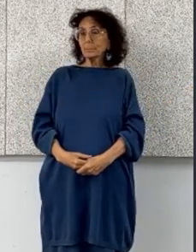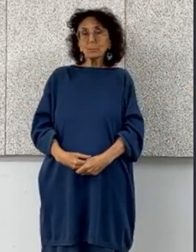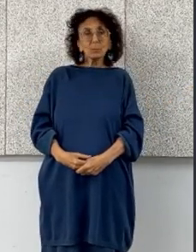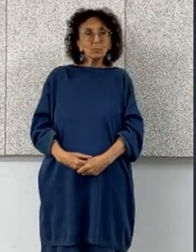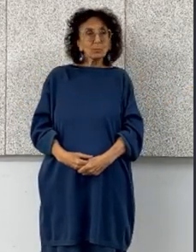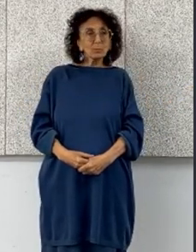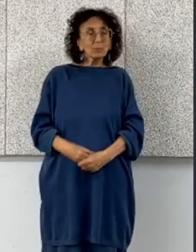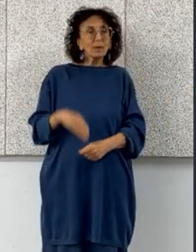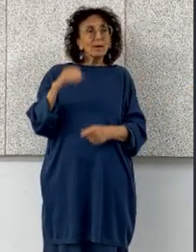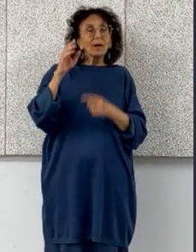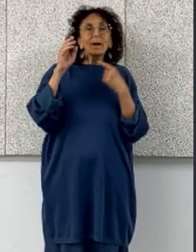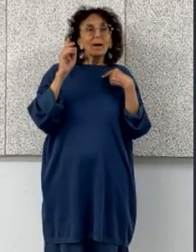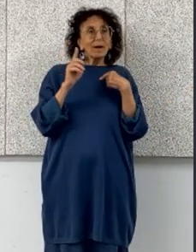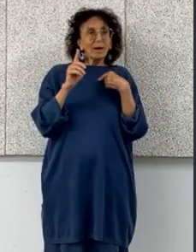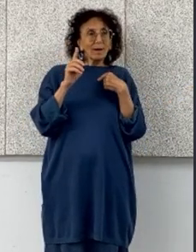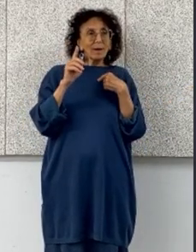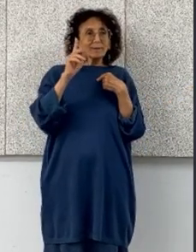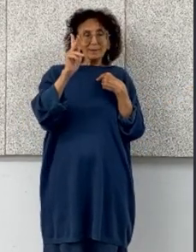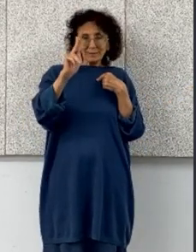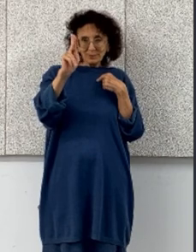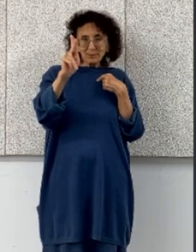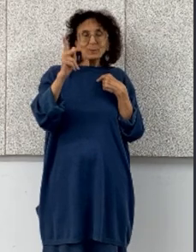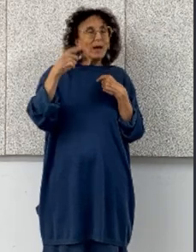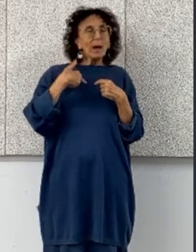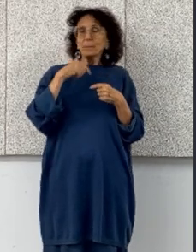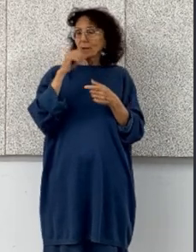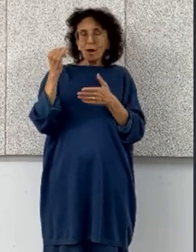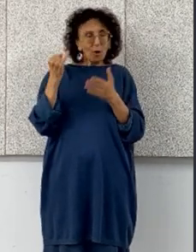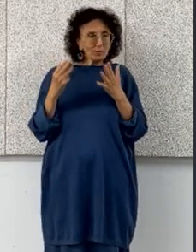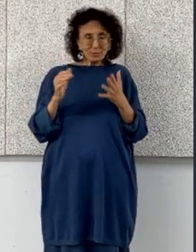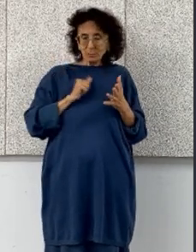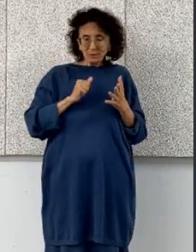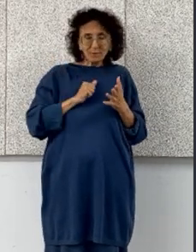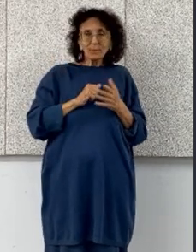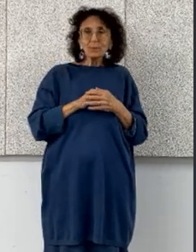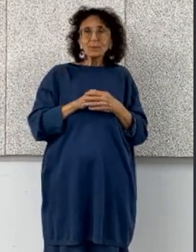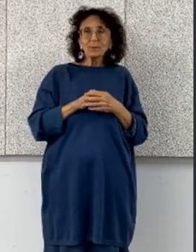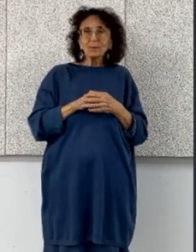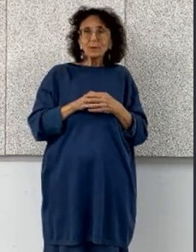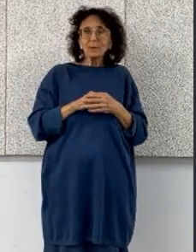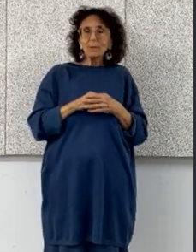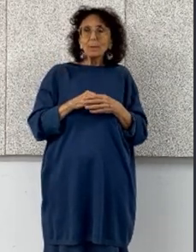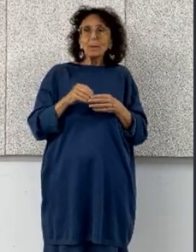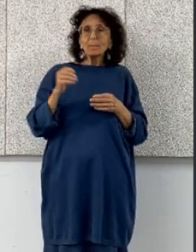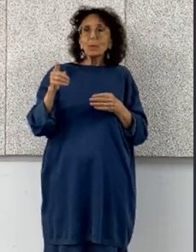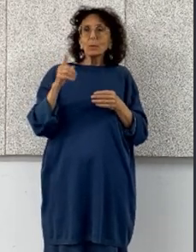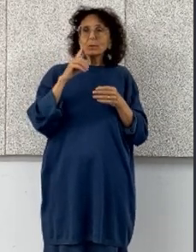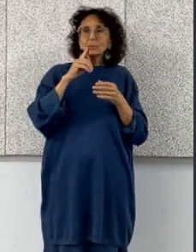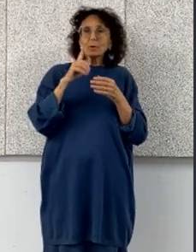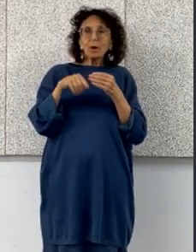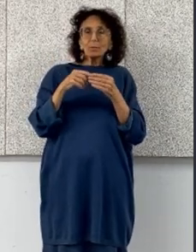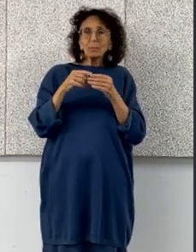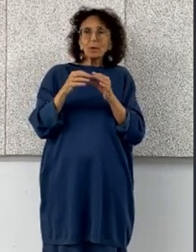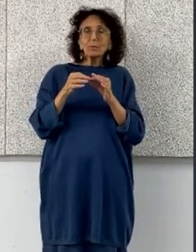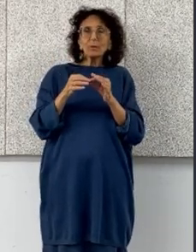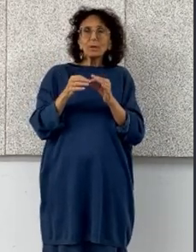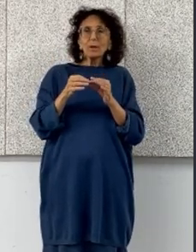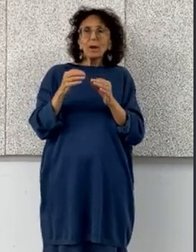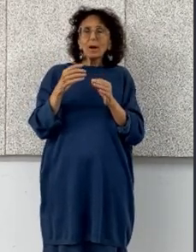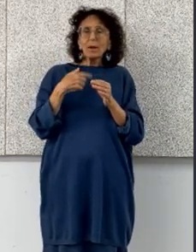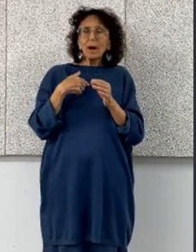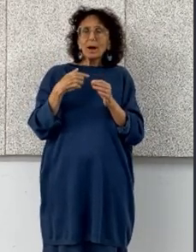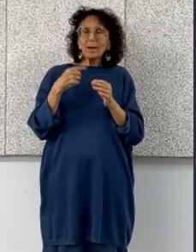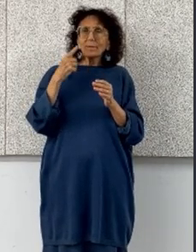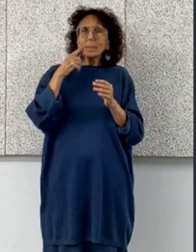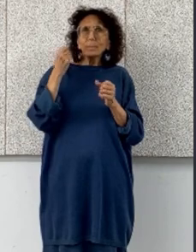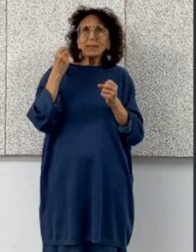Also not an artist. Yes. At all. I think, you know, in that realm of reframing, I think I have a lot of questions, which